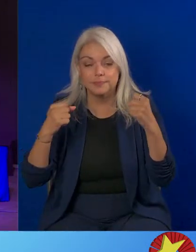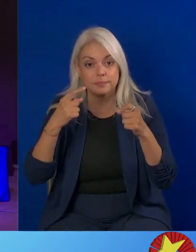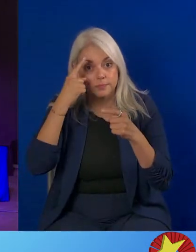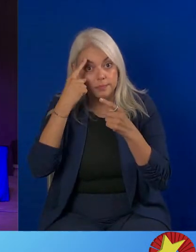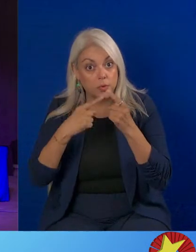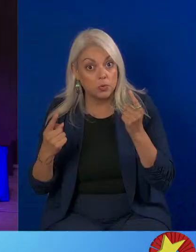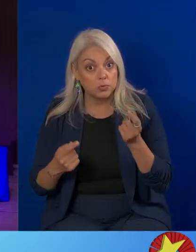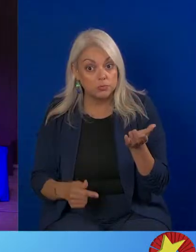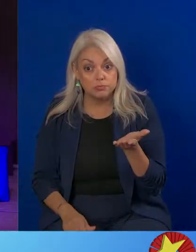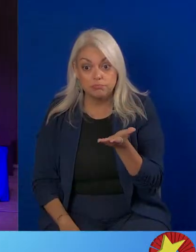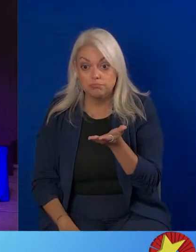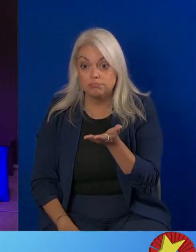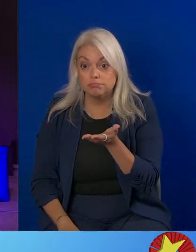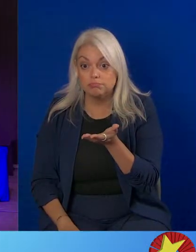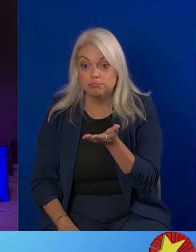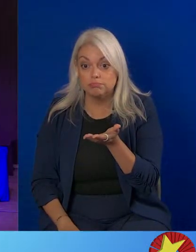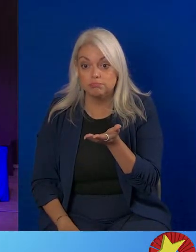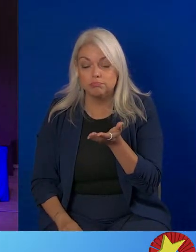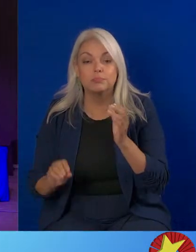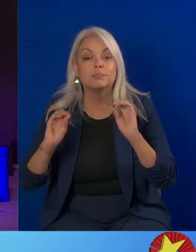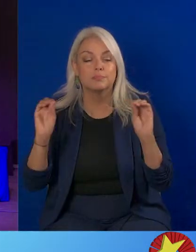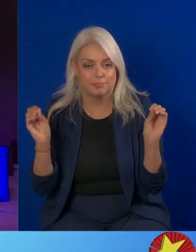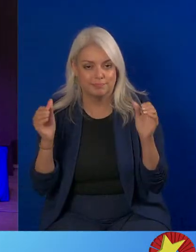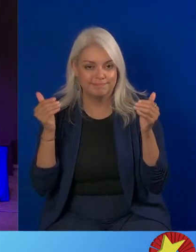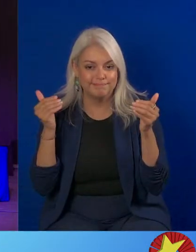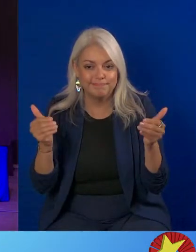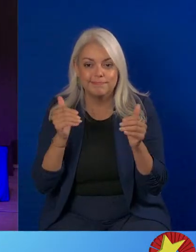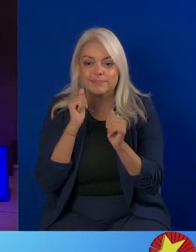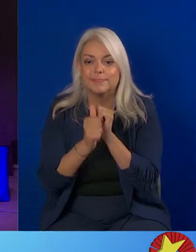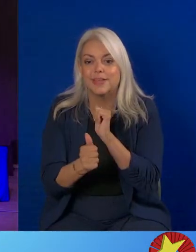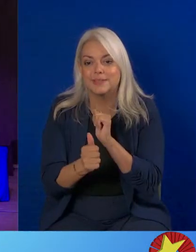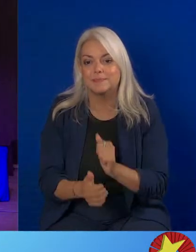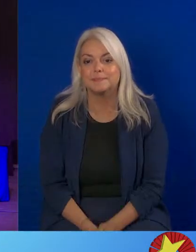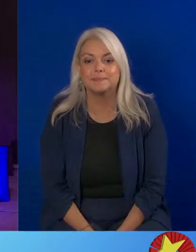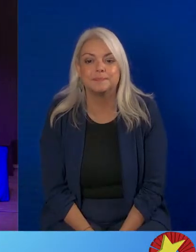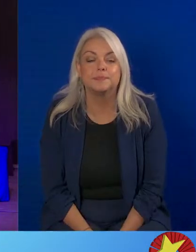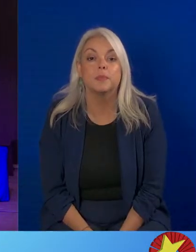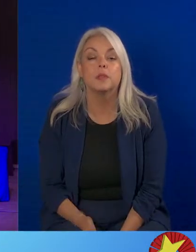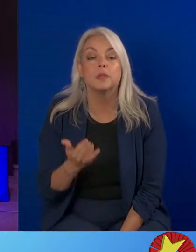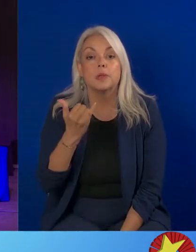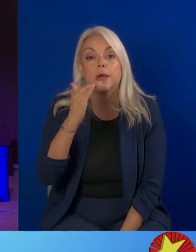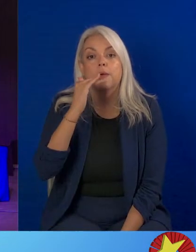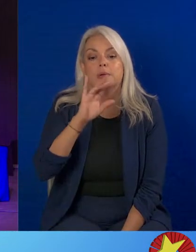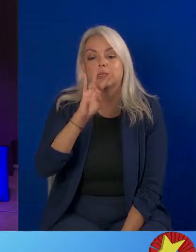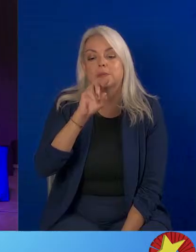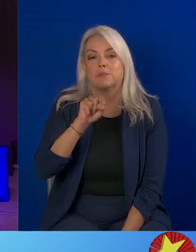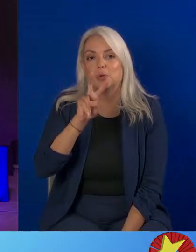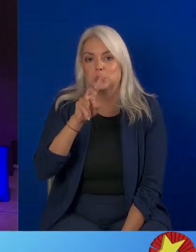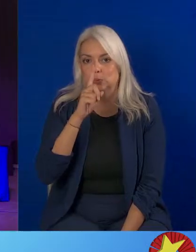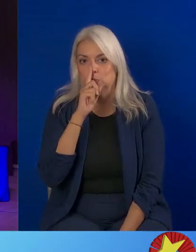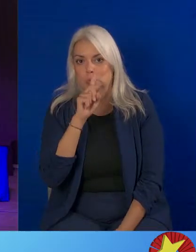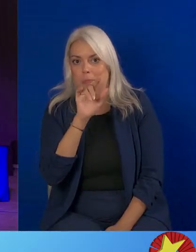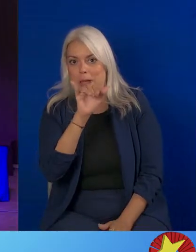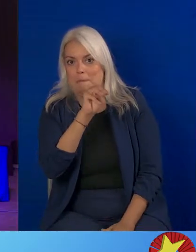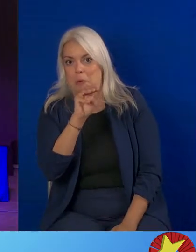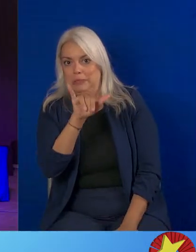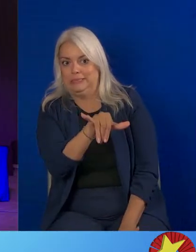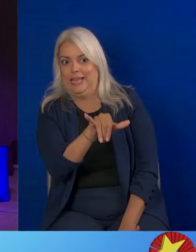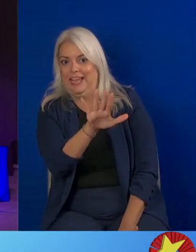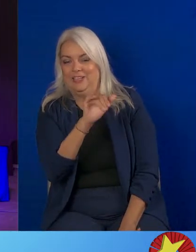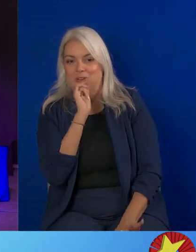opposed? Hearing none, we can move forward to 7.2. Maria, if you would still stay with us.